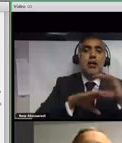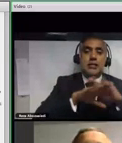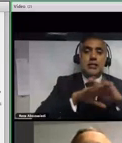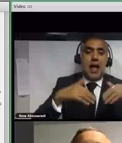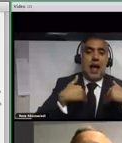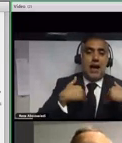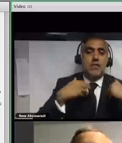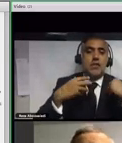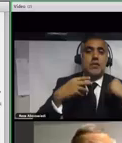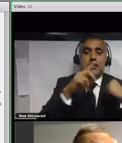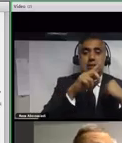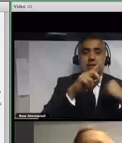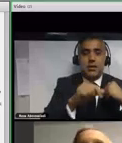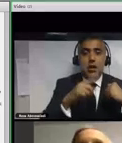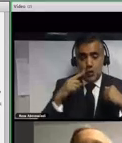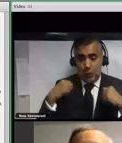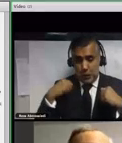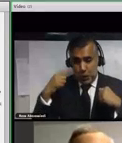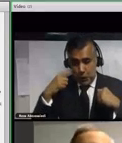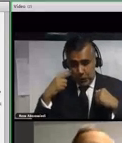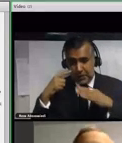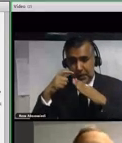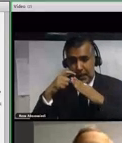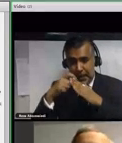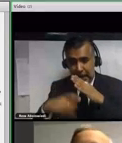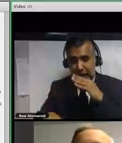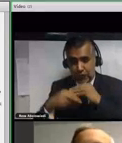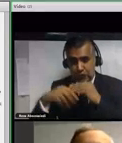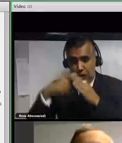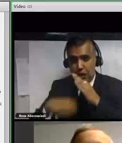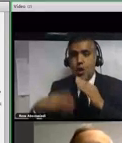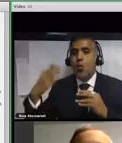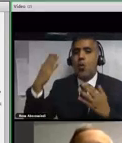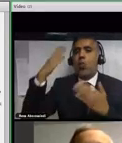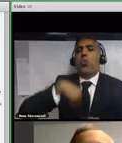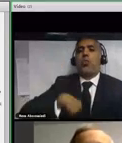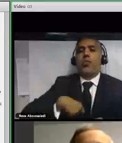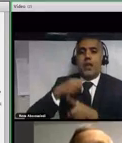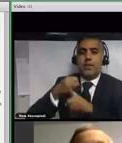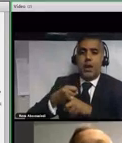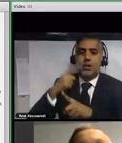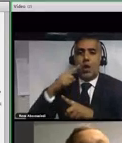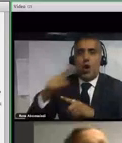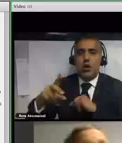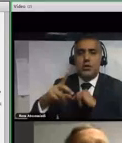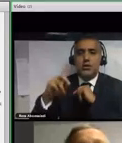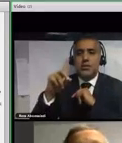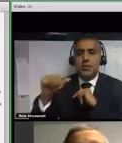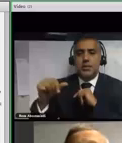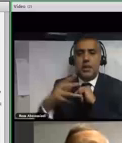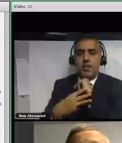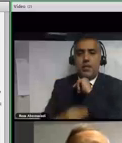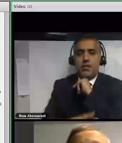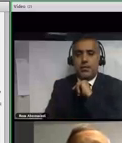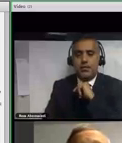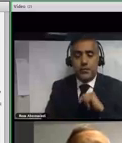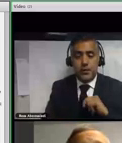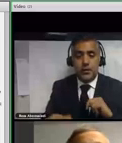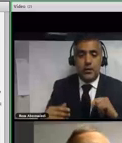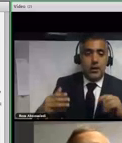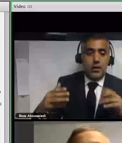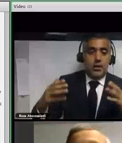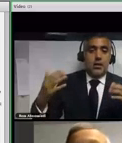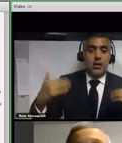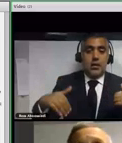don't take into account those extra costs, we're going to underestimate the impact of disability on poverty. The next